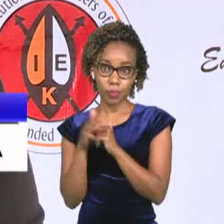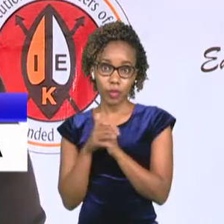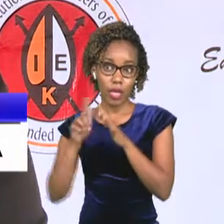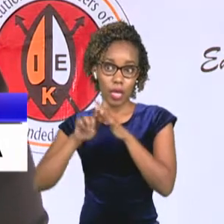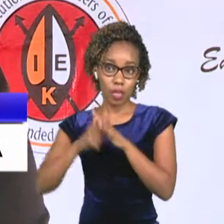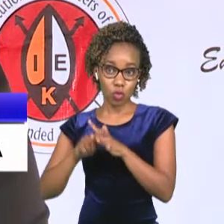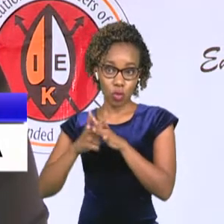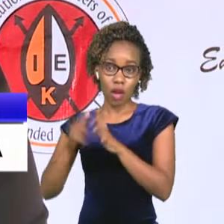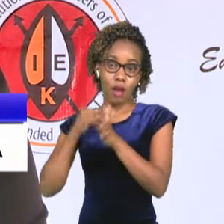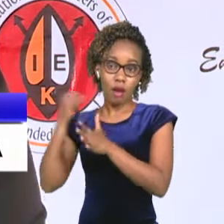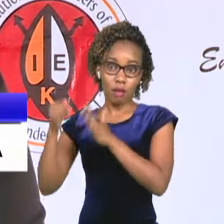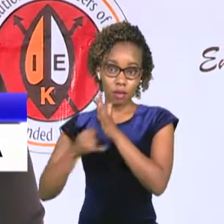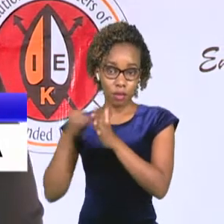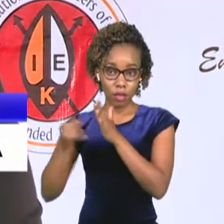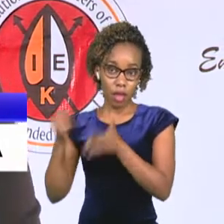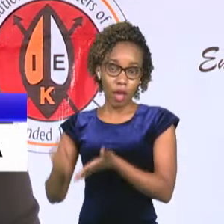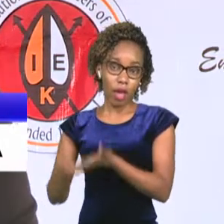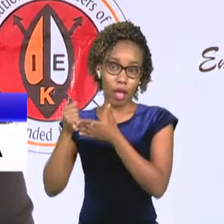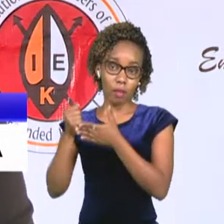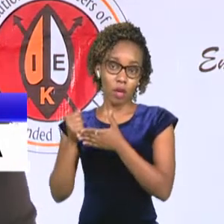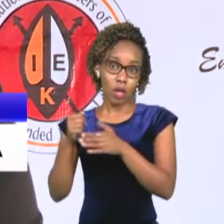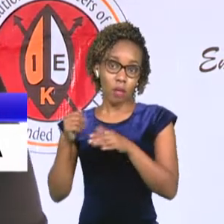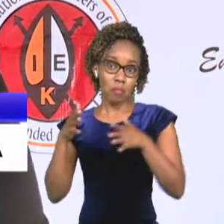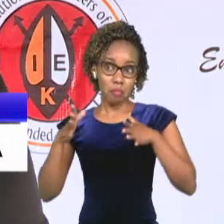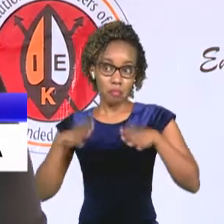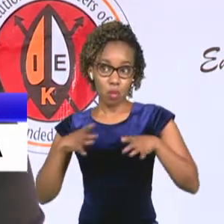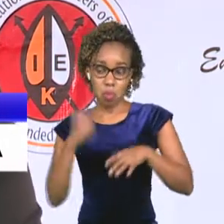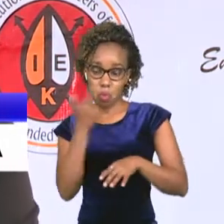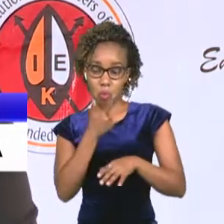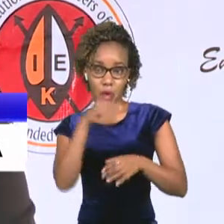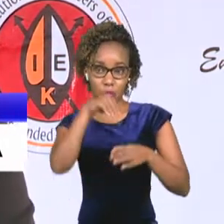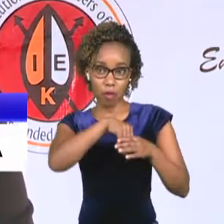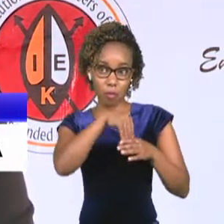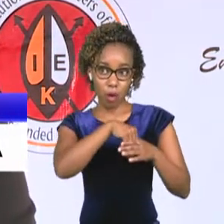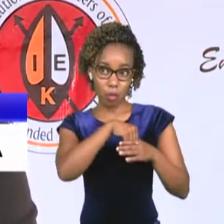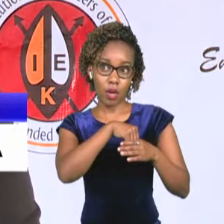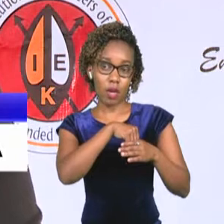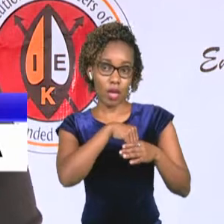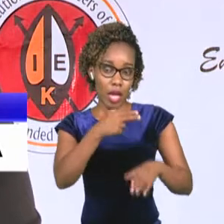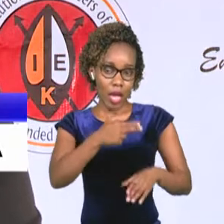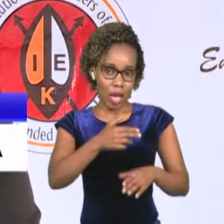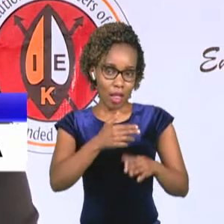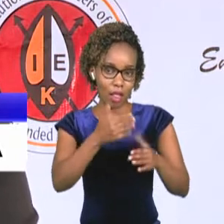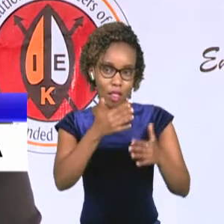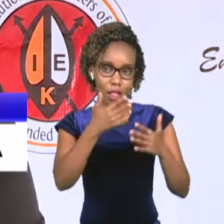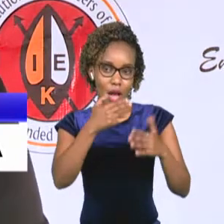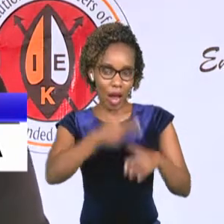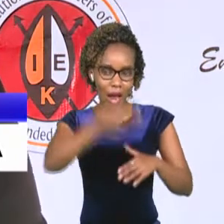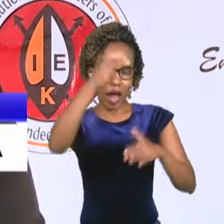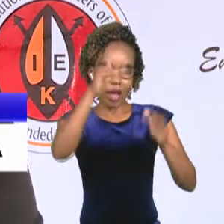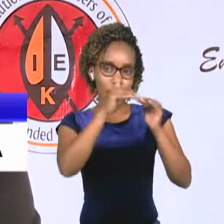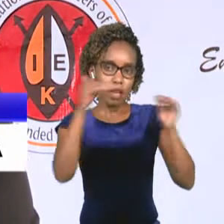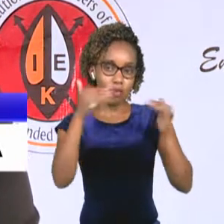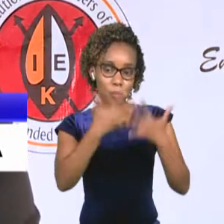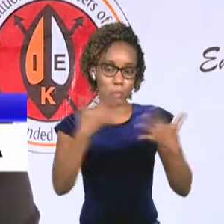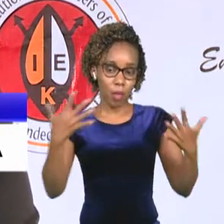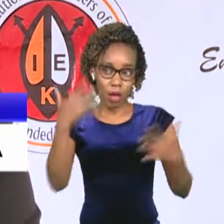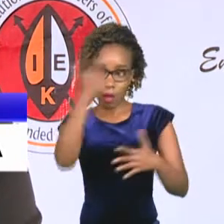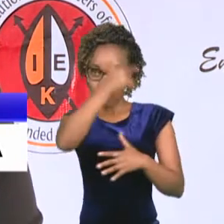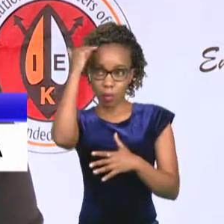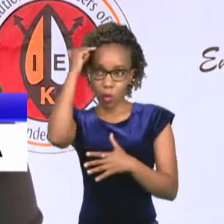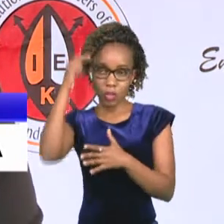engineering industry. And you find that people who would have invested in high-level green infrastructure are sort of backing up because